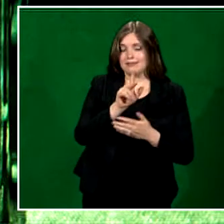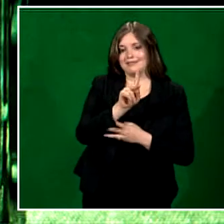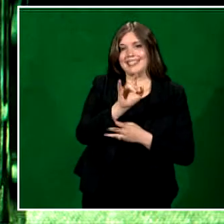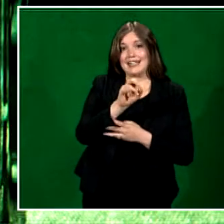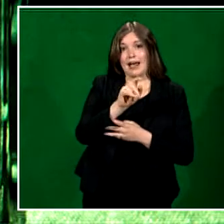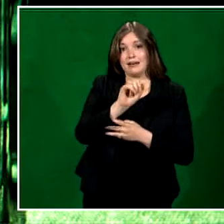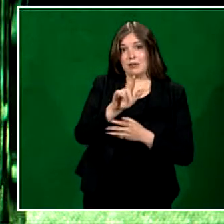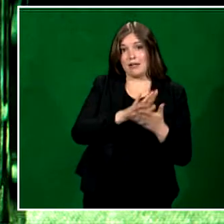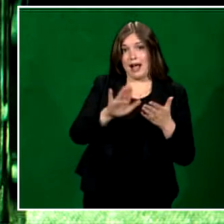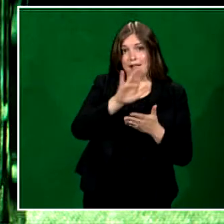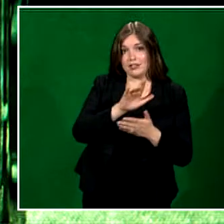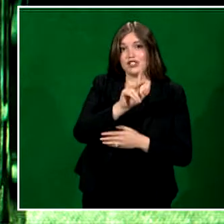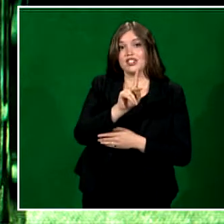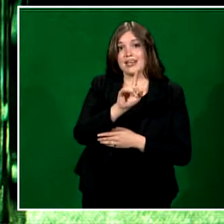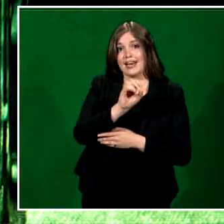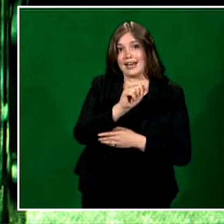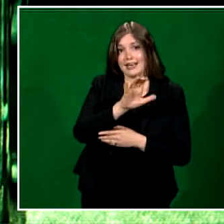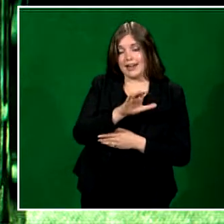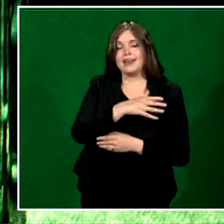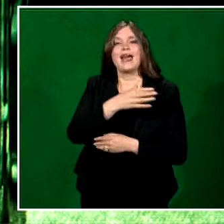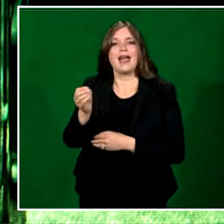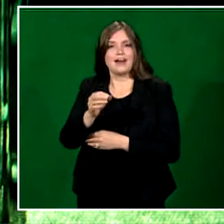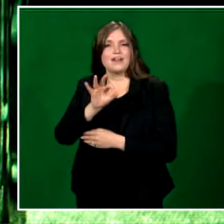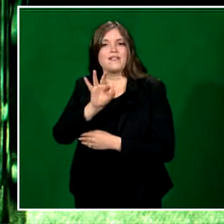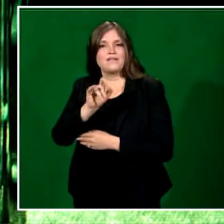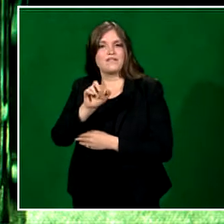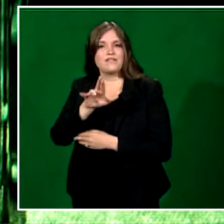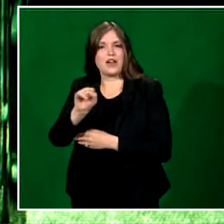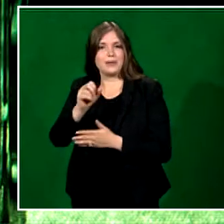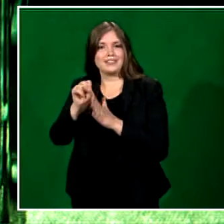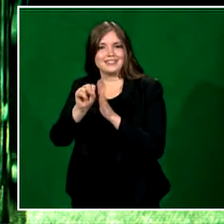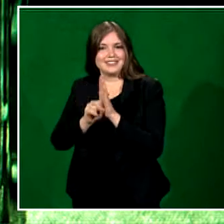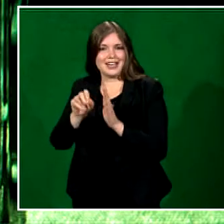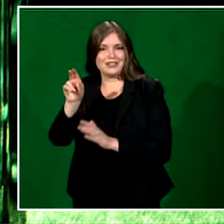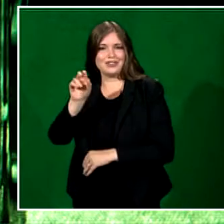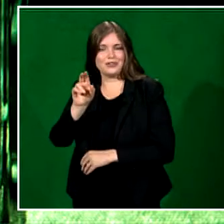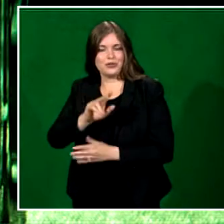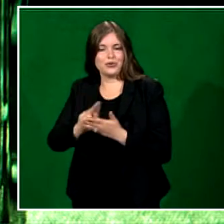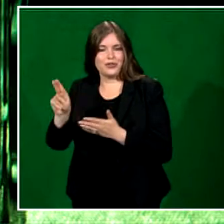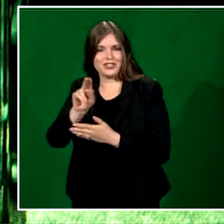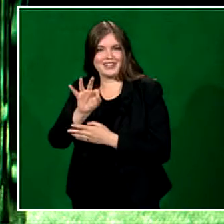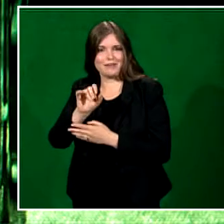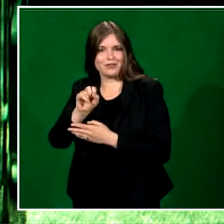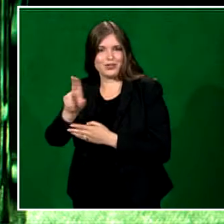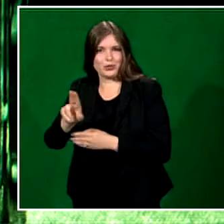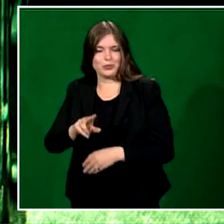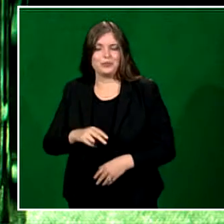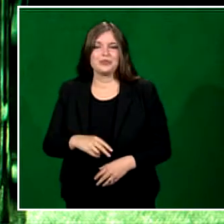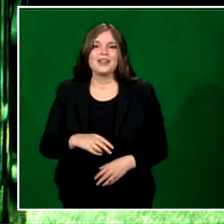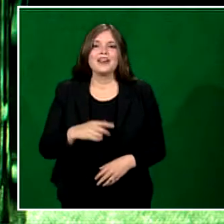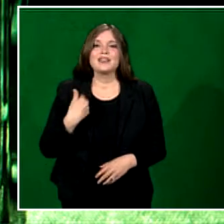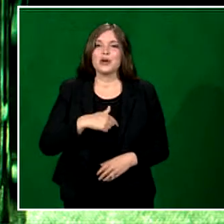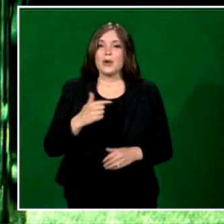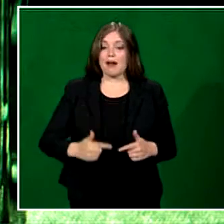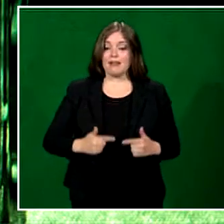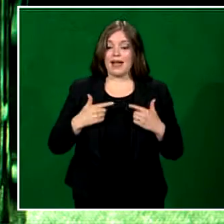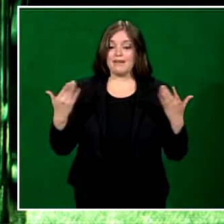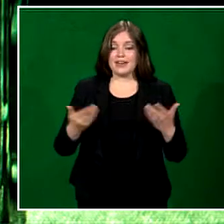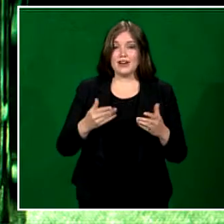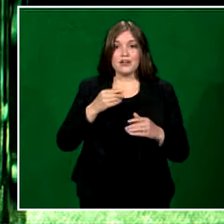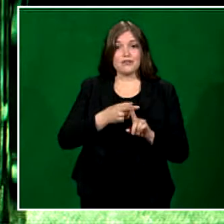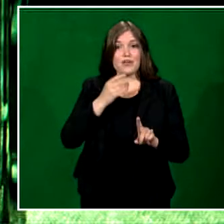well as a Sustainability Officer at KCAD, as we like to call our college. We're coming to you live from our home in Grand Rapids,